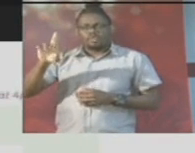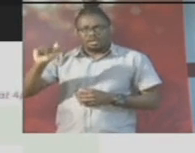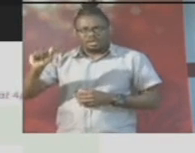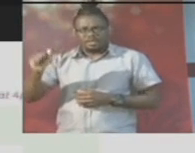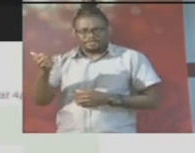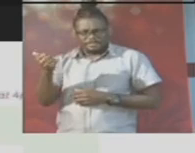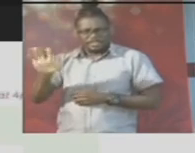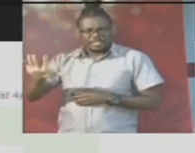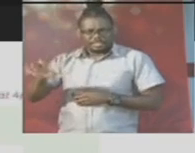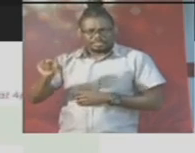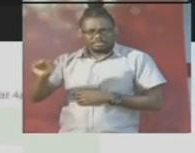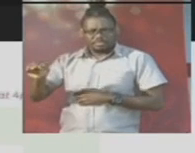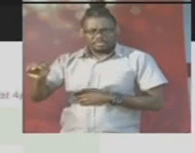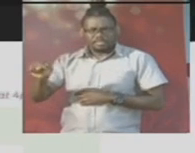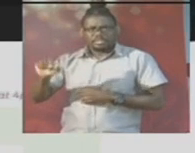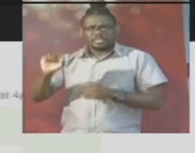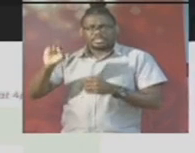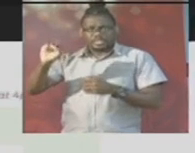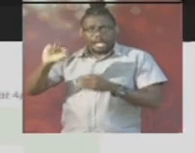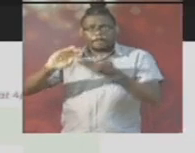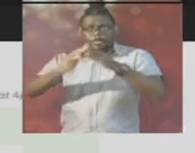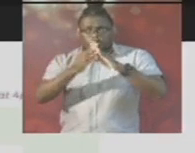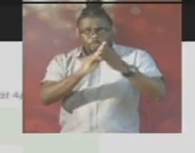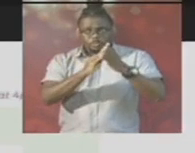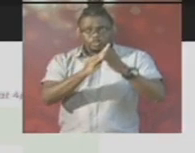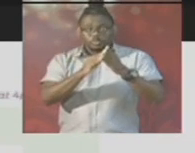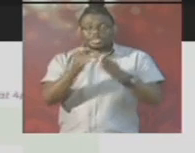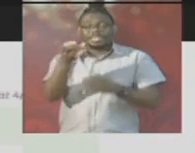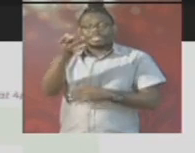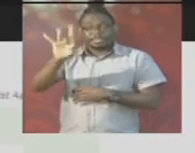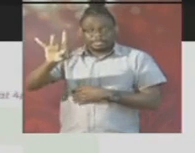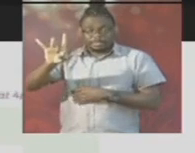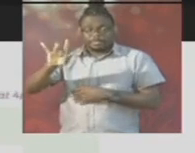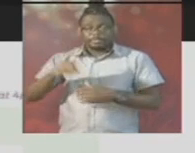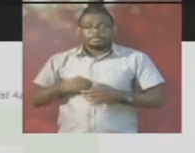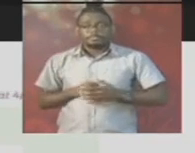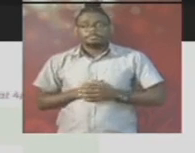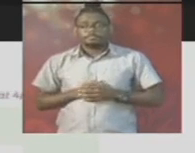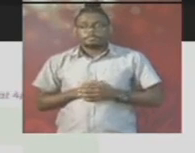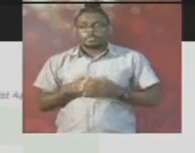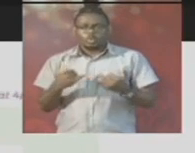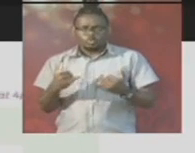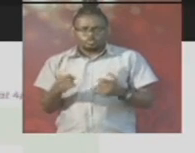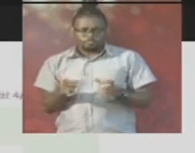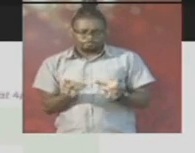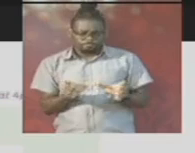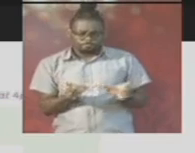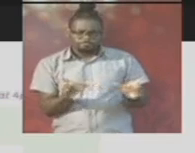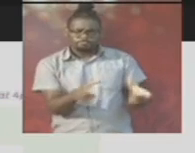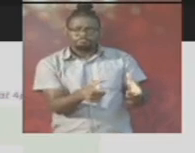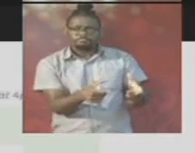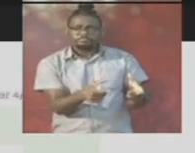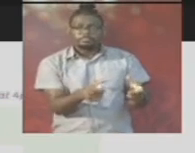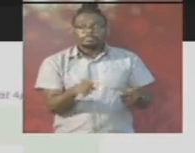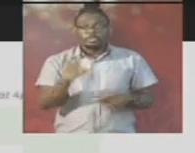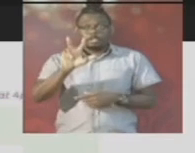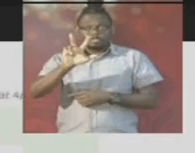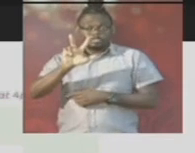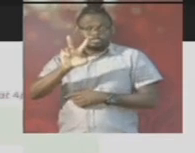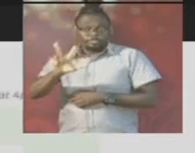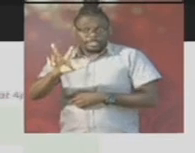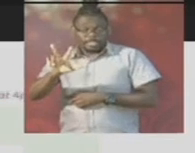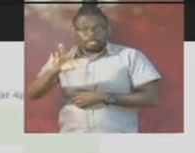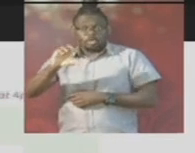there are 18 persons at this time. In our quarantine facilities, 310 in total, and these are